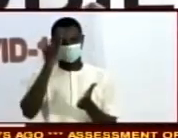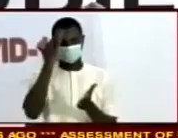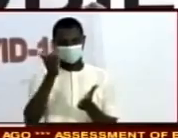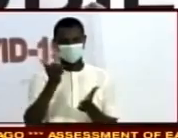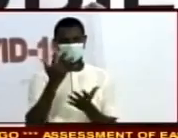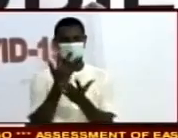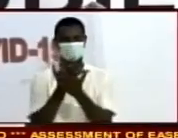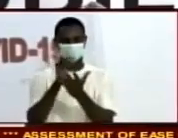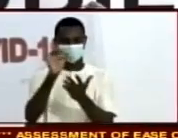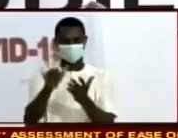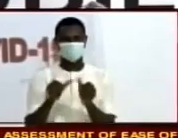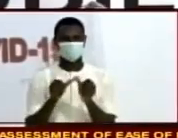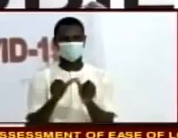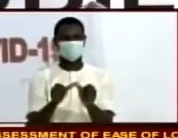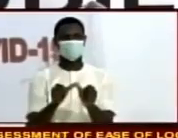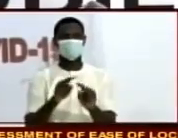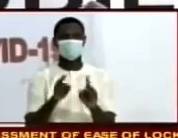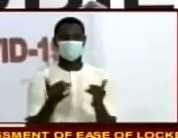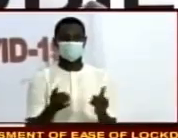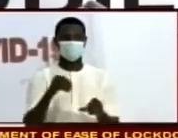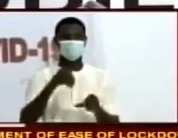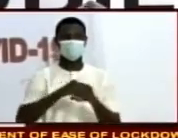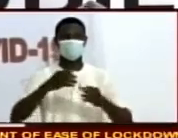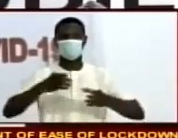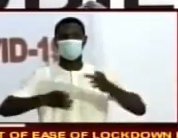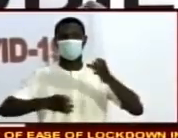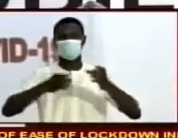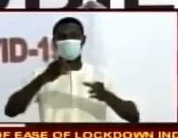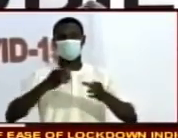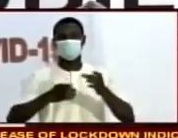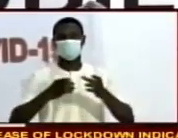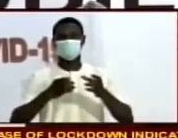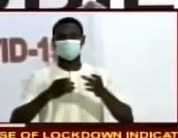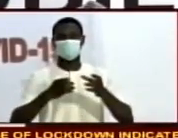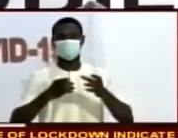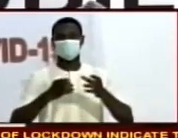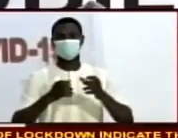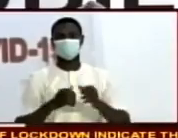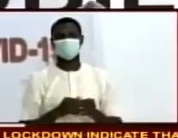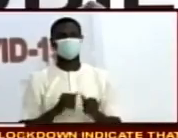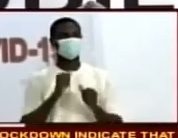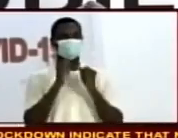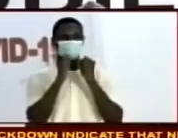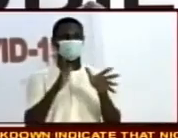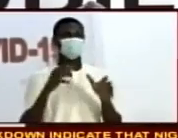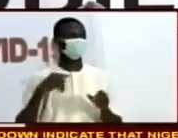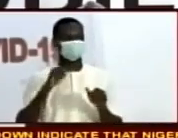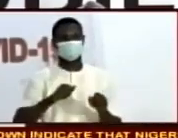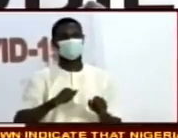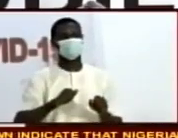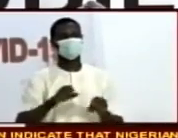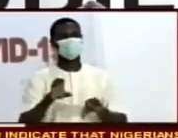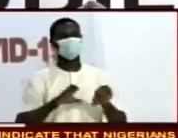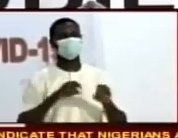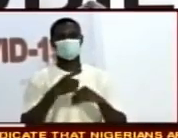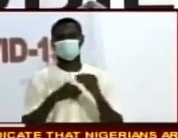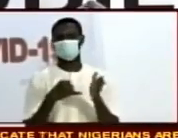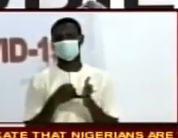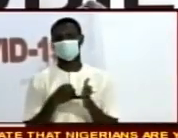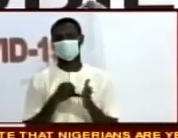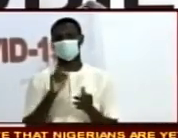As the issue is now in court, there isn't much anyone can do about it except